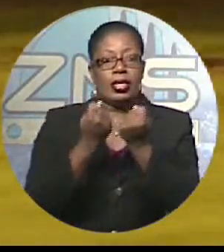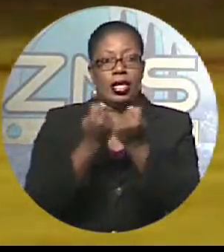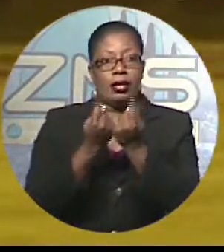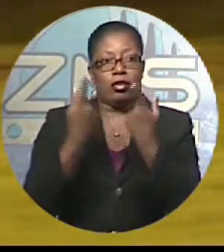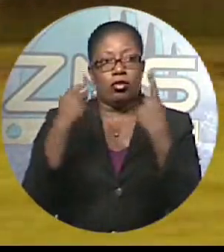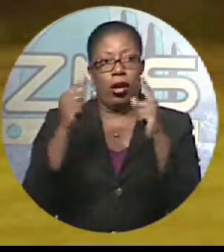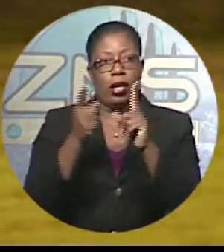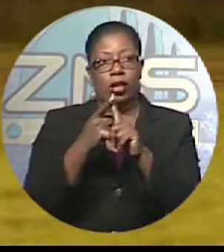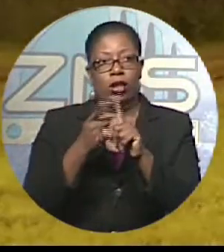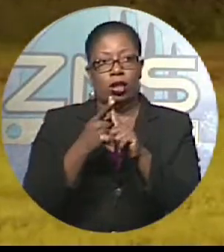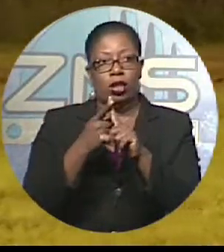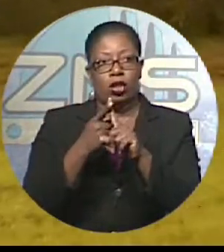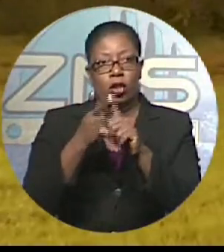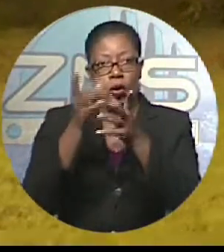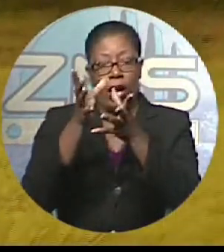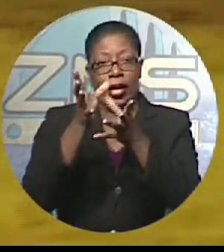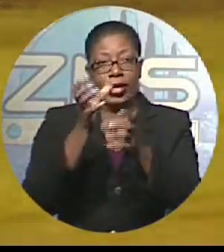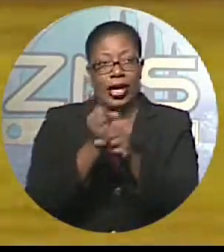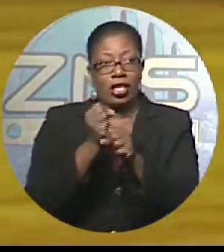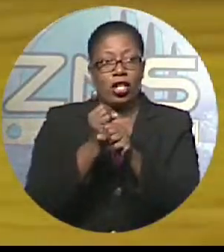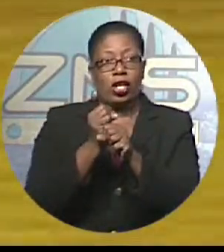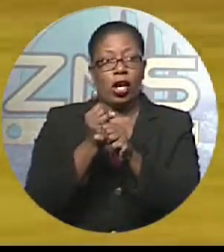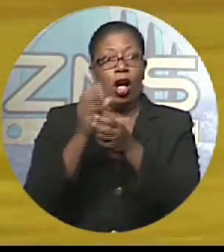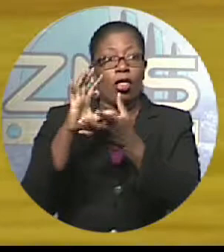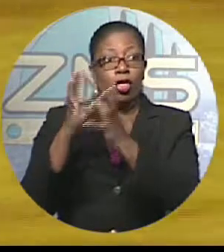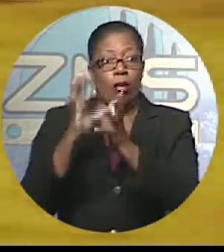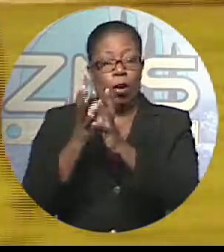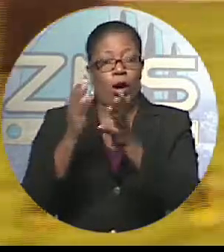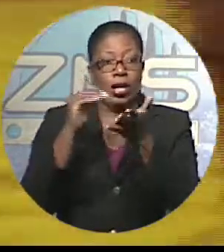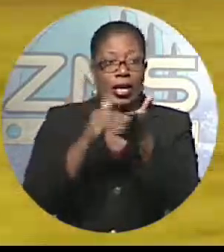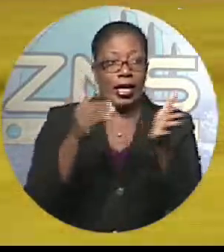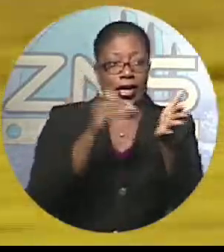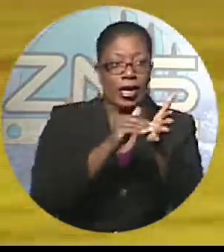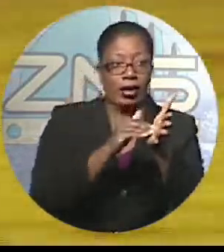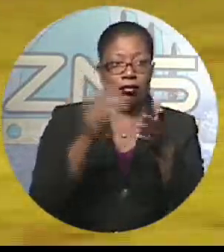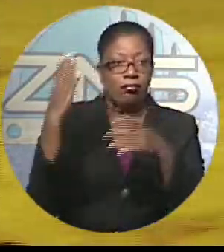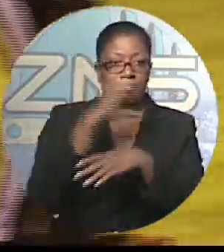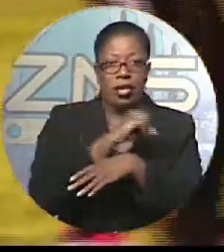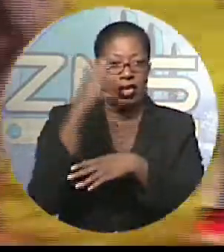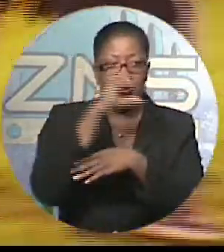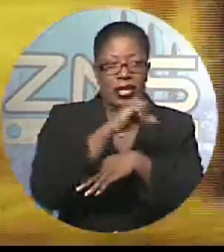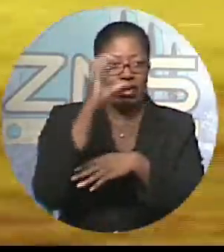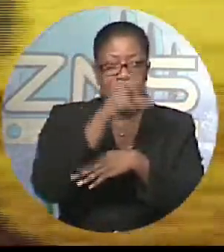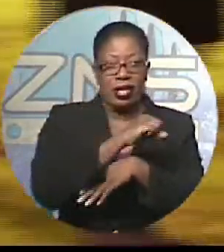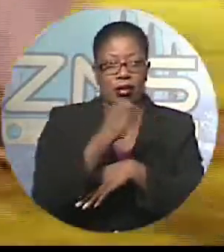battling the lights, gravity, and the lack of athleticism.